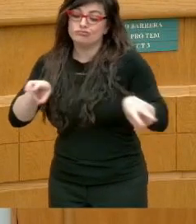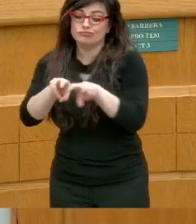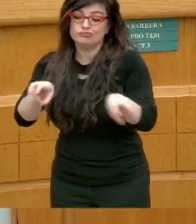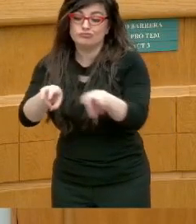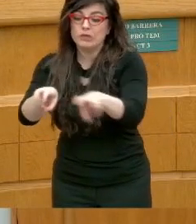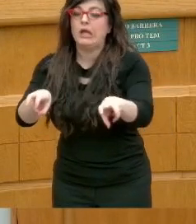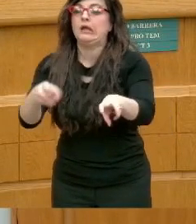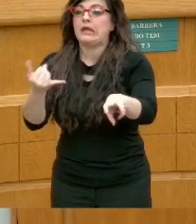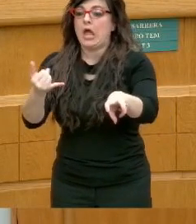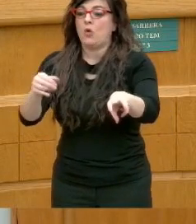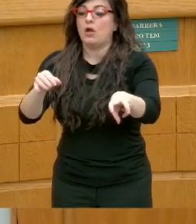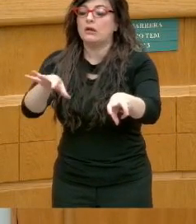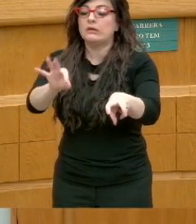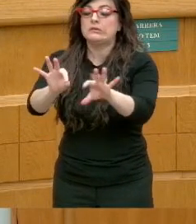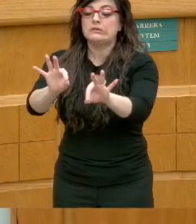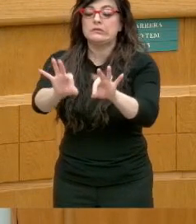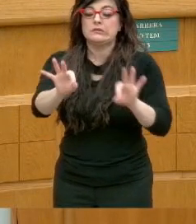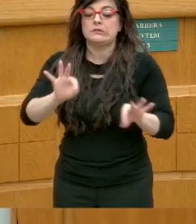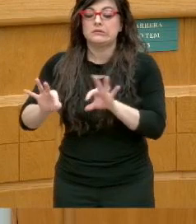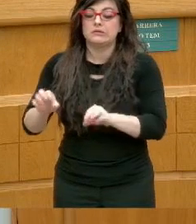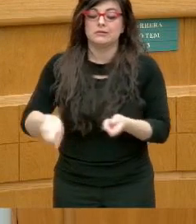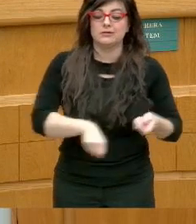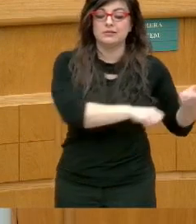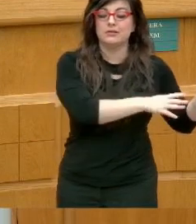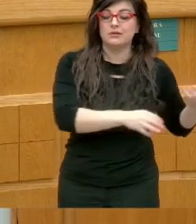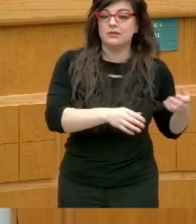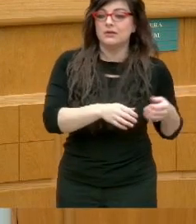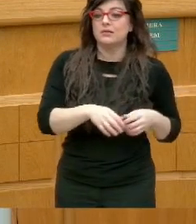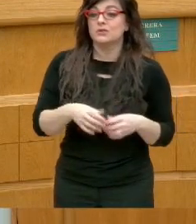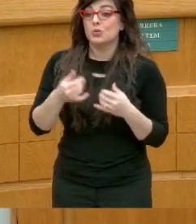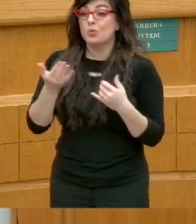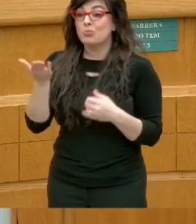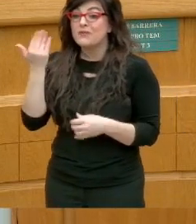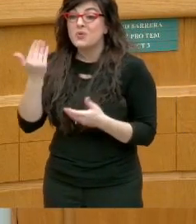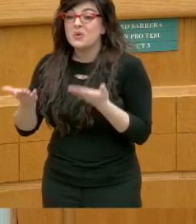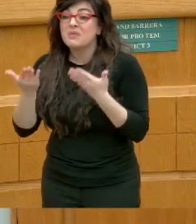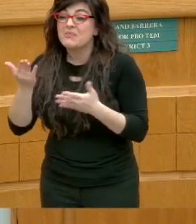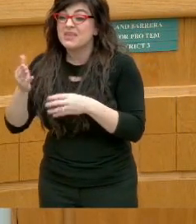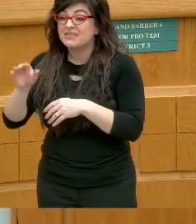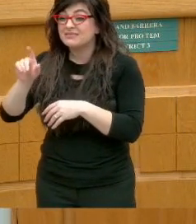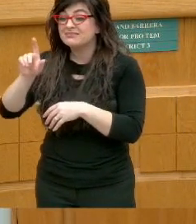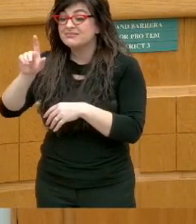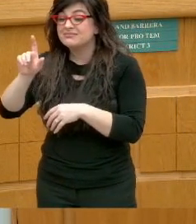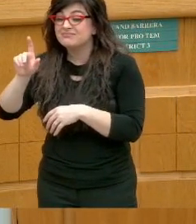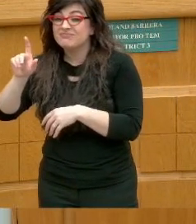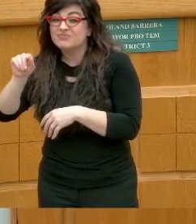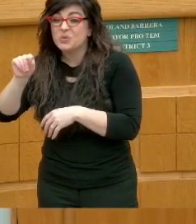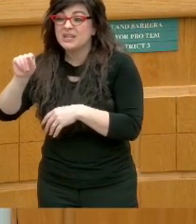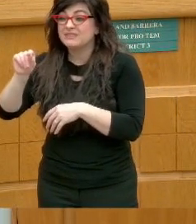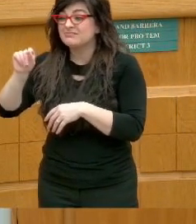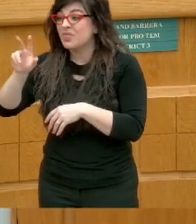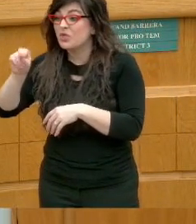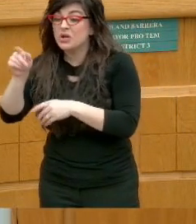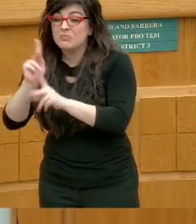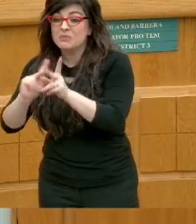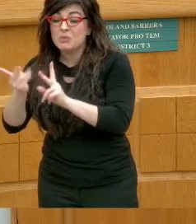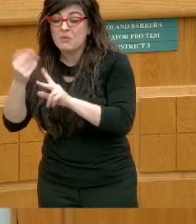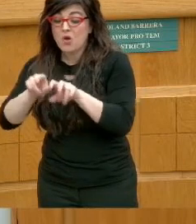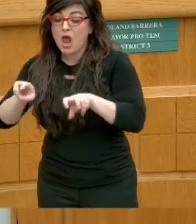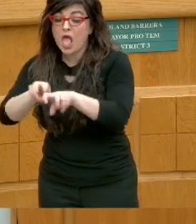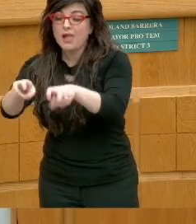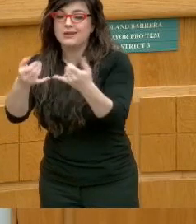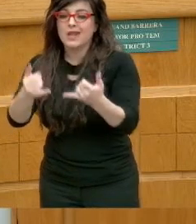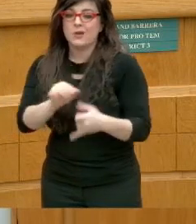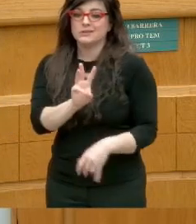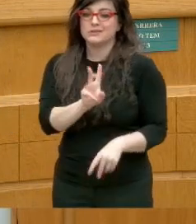that used to fit 12, 14, 16 people is now only fitting 6 persons. And so we've already made those adjustments. These changes go beyond some of